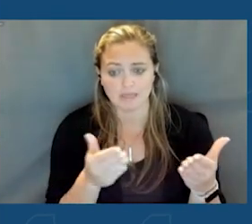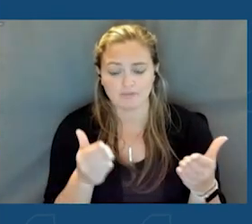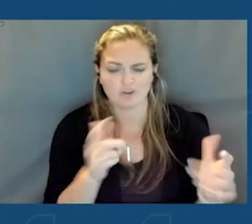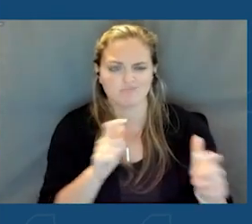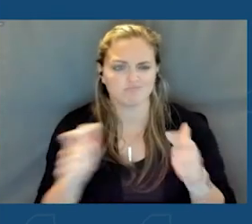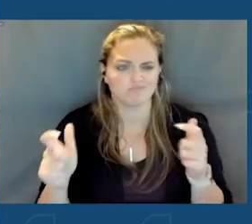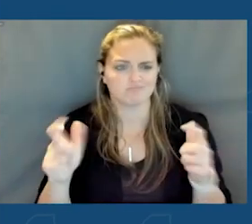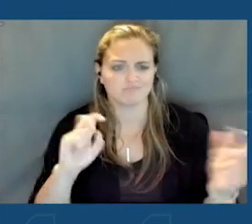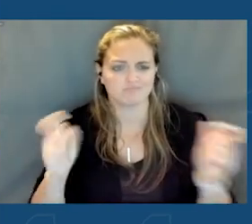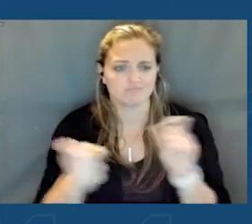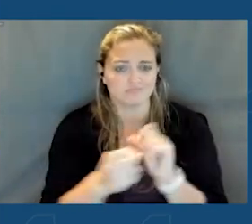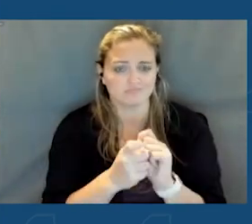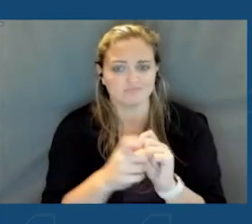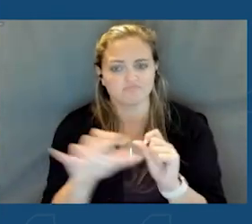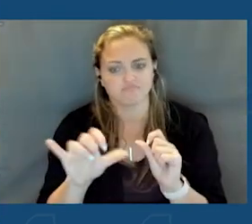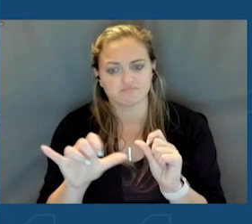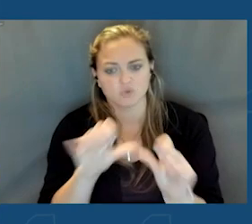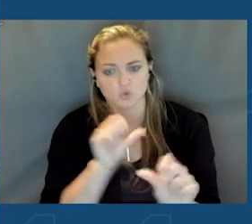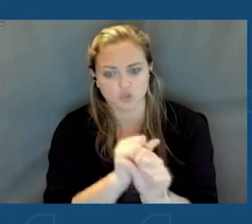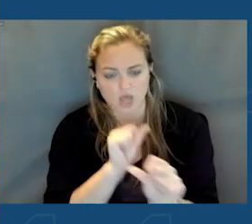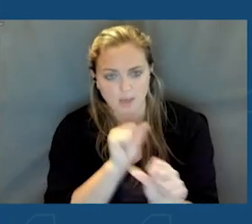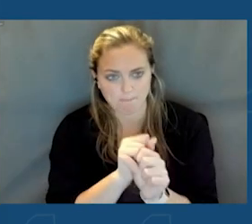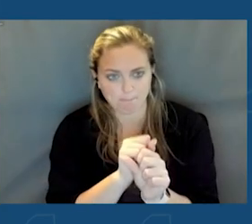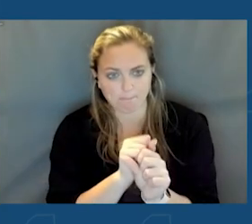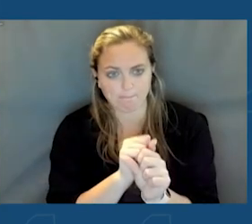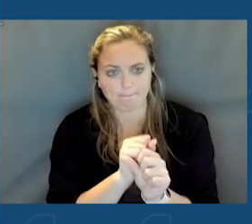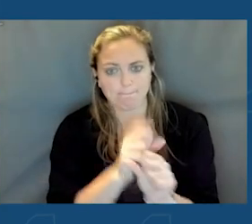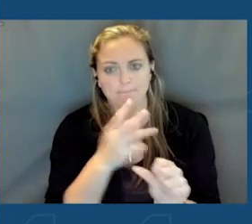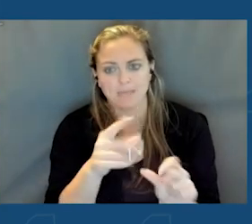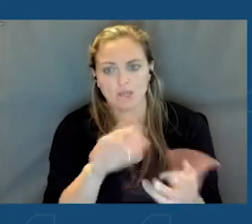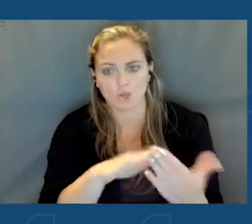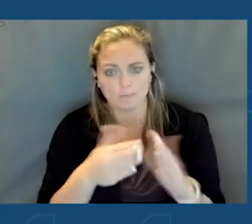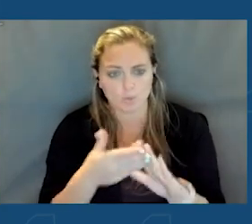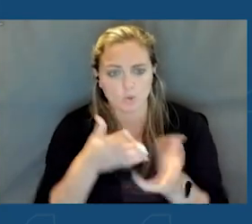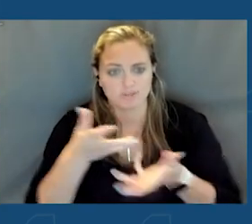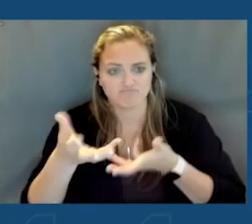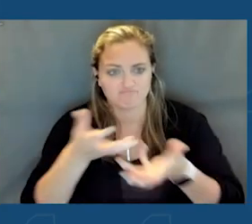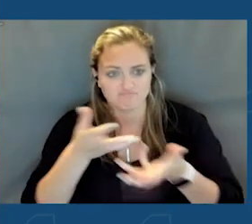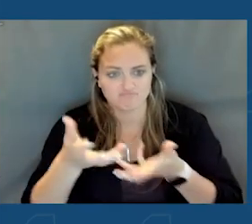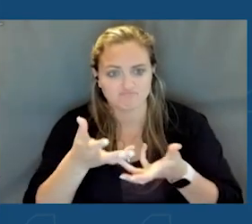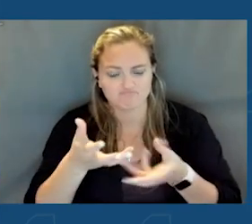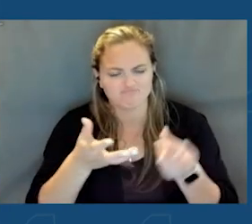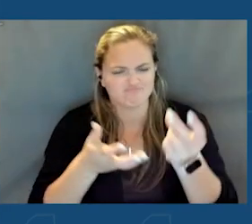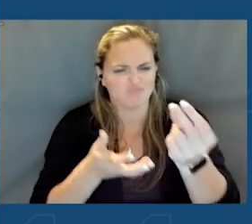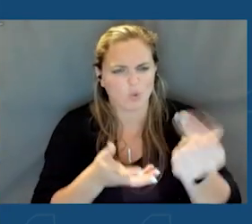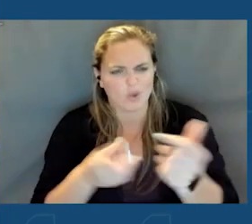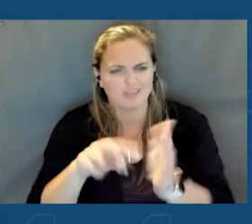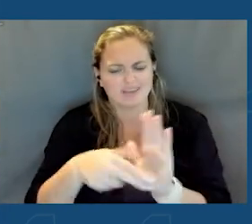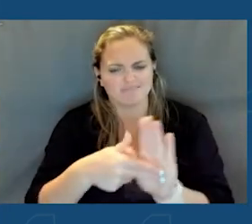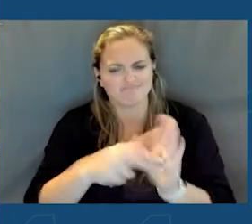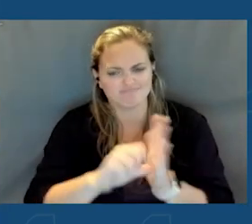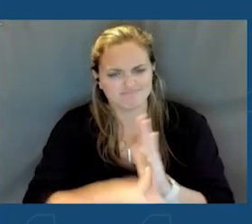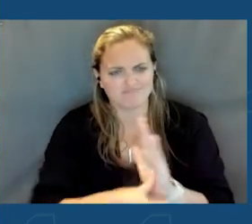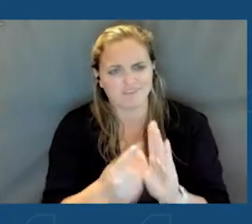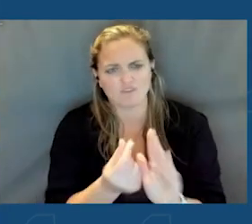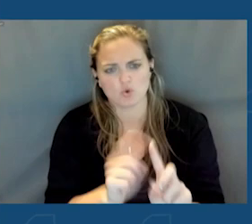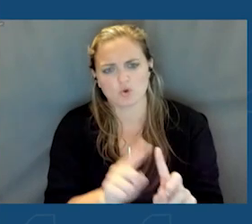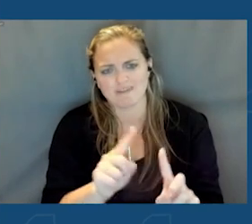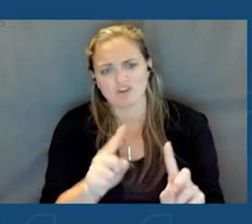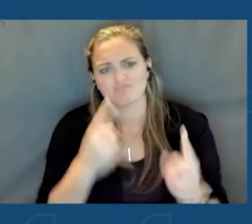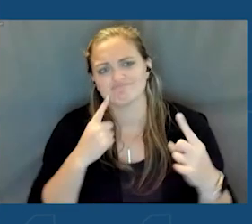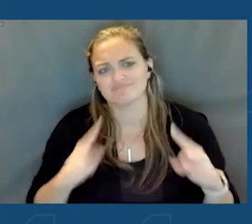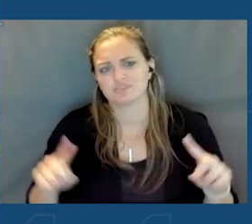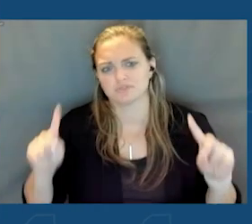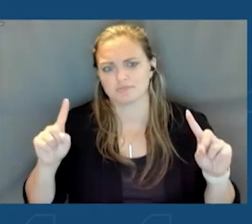infrastructure as well as jobs and community engagement. Let me quickly highlight a few achievements since our announcement